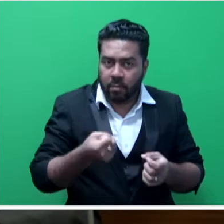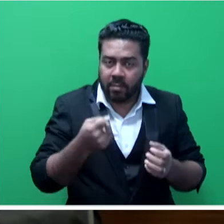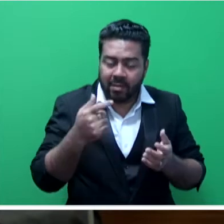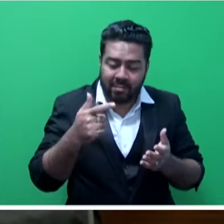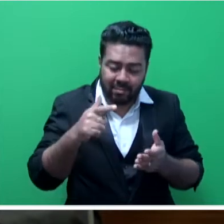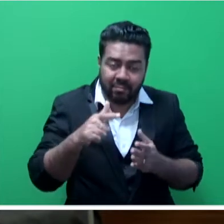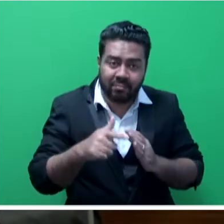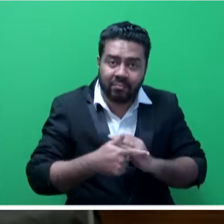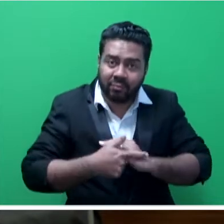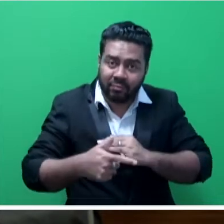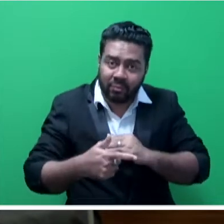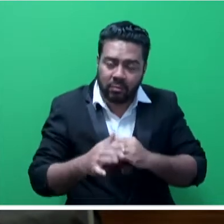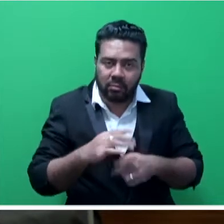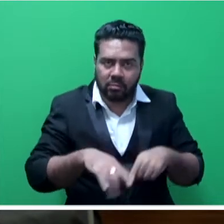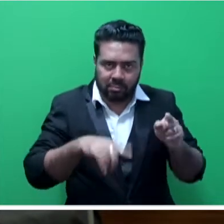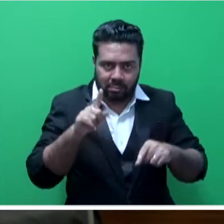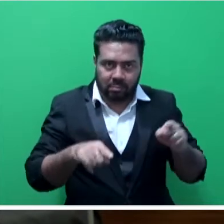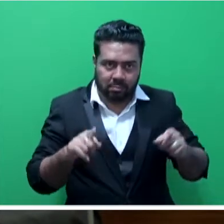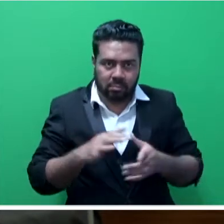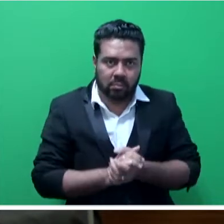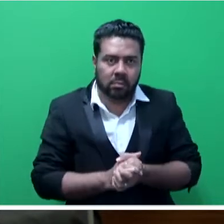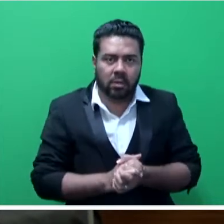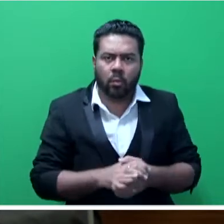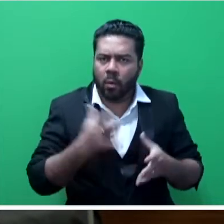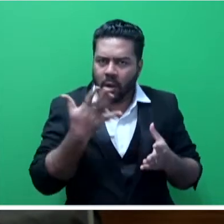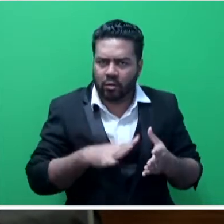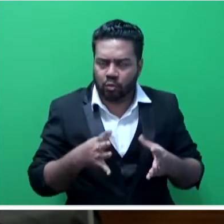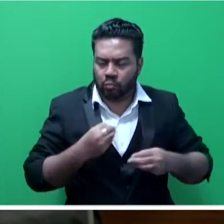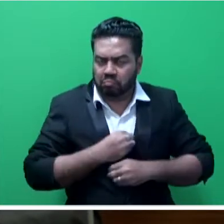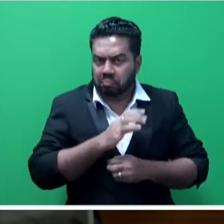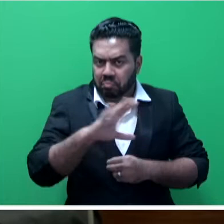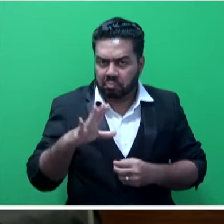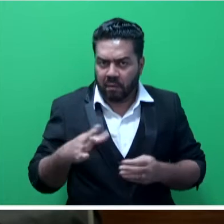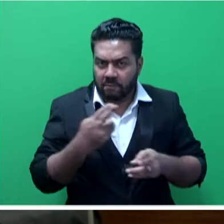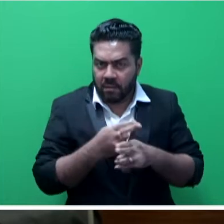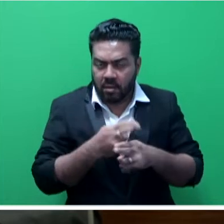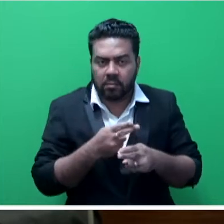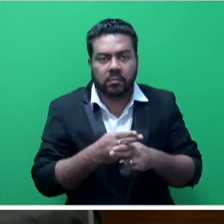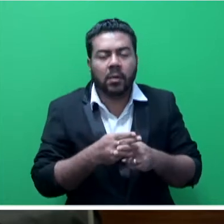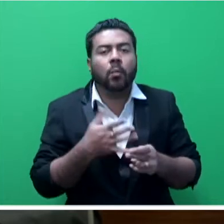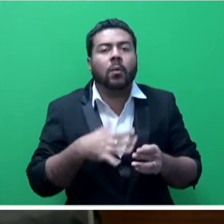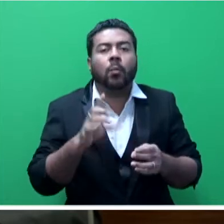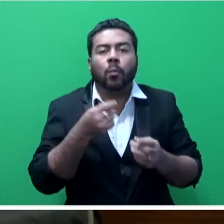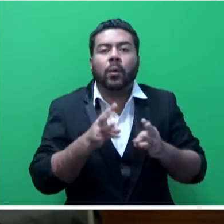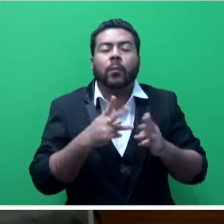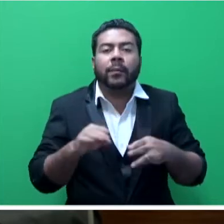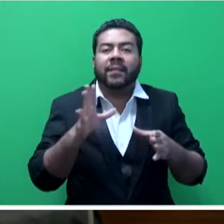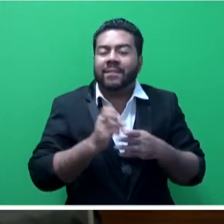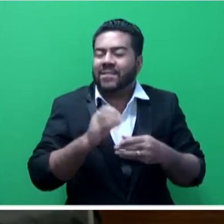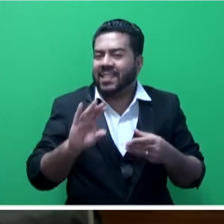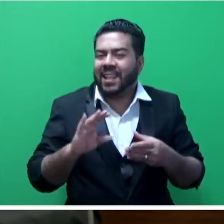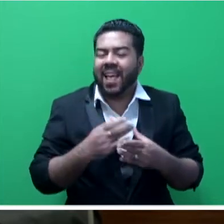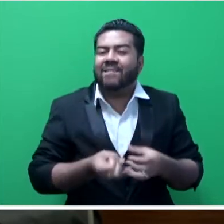parts of the country where they prefer to undertake commercial farming, Mr. Speaker. So that's one way we are facilitating availability and access to